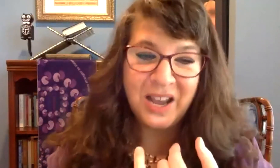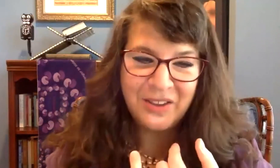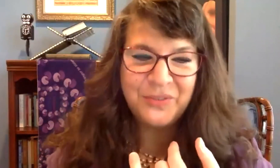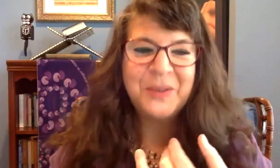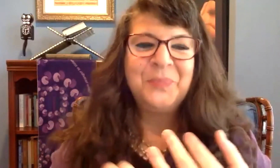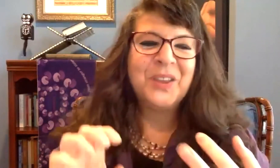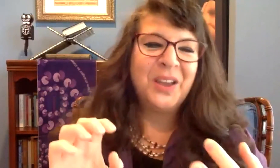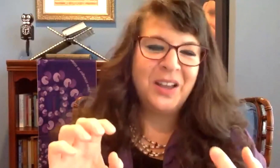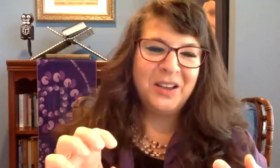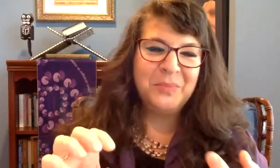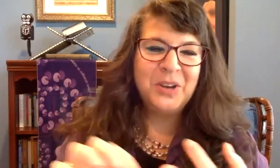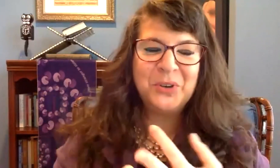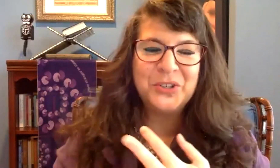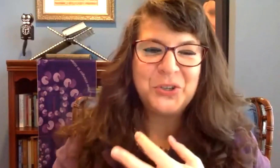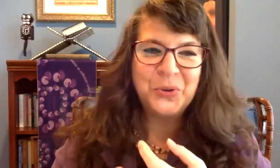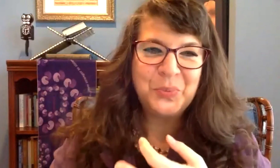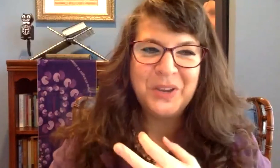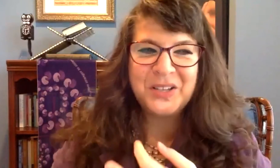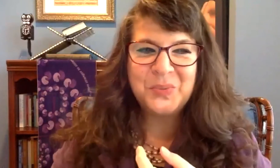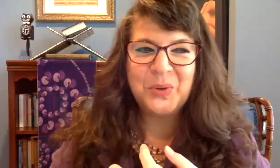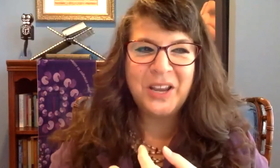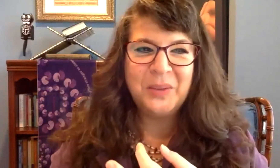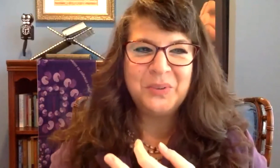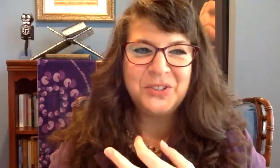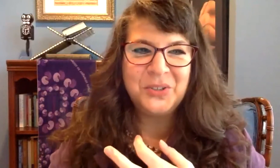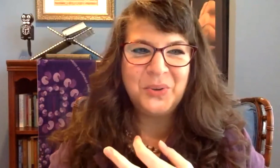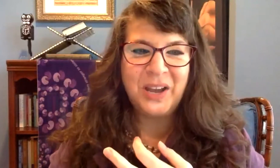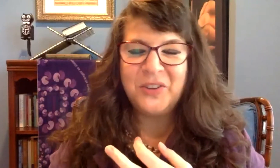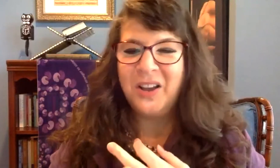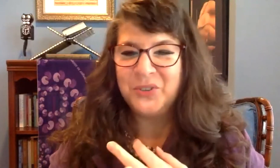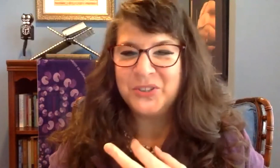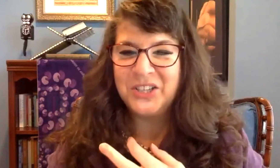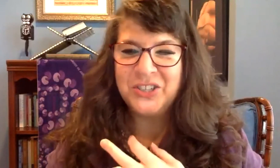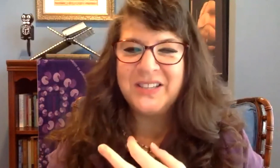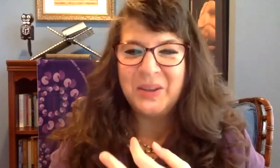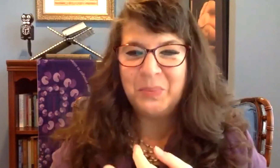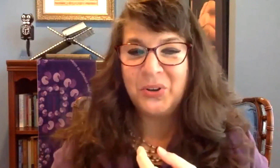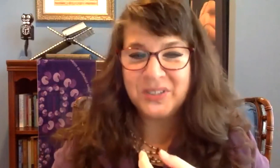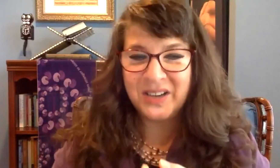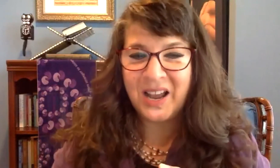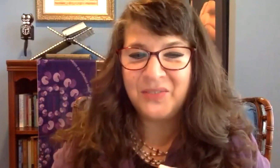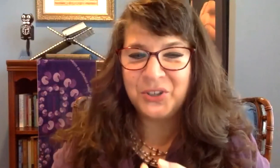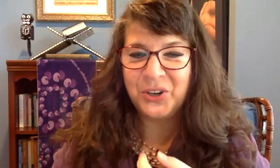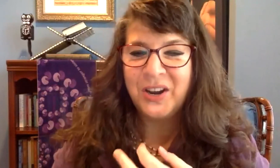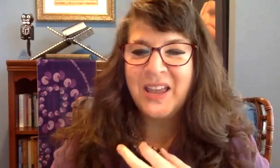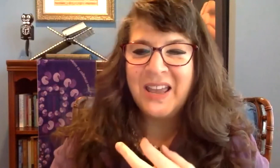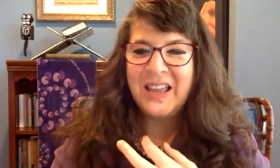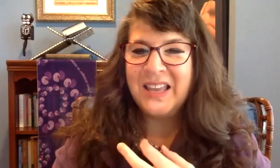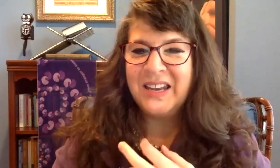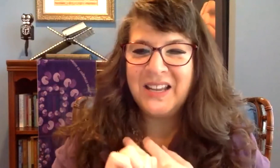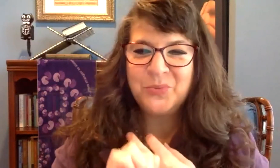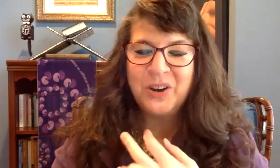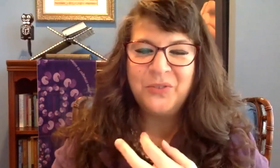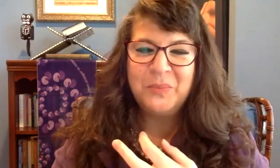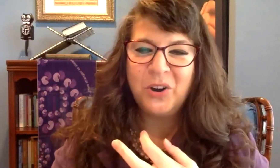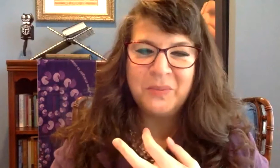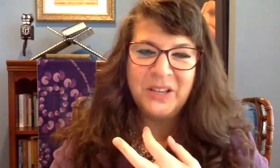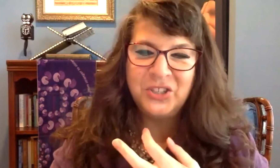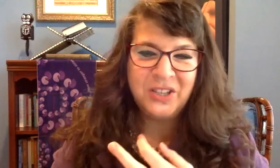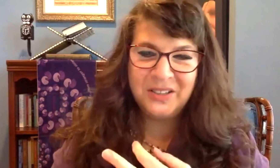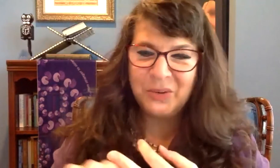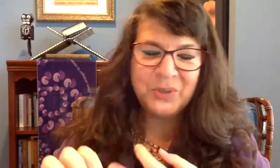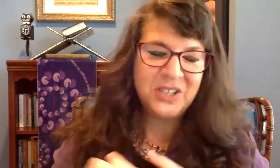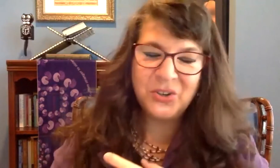they were live. Number two, because we were able to have conversations in person after. And as Reverend